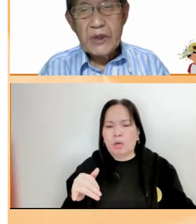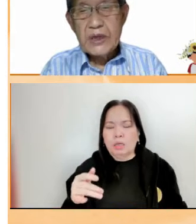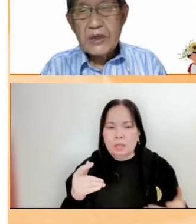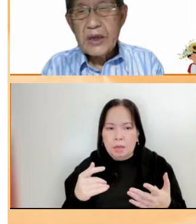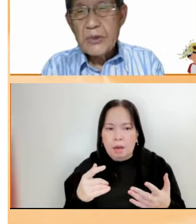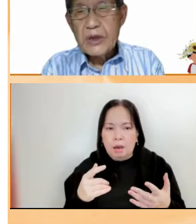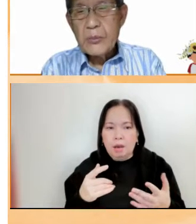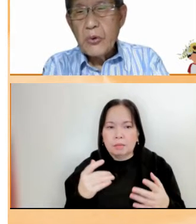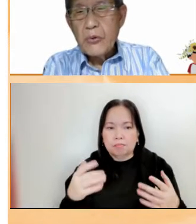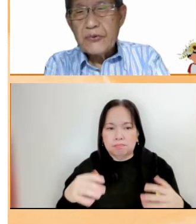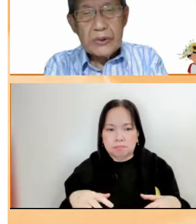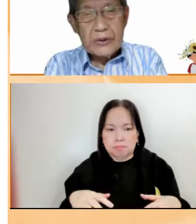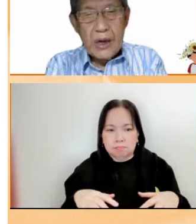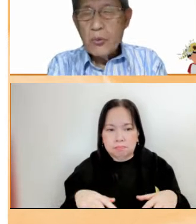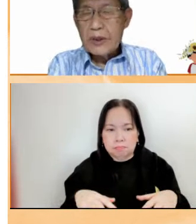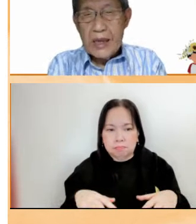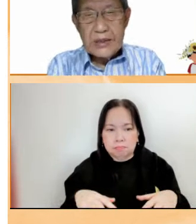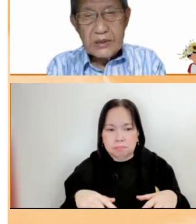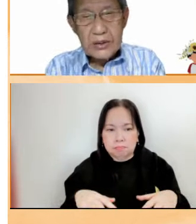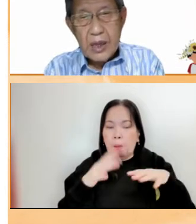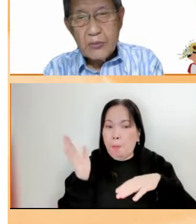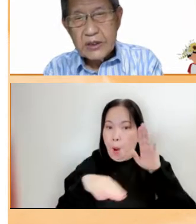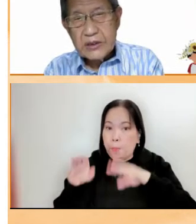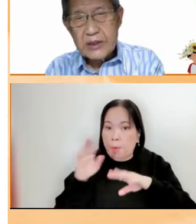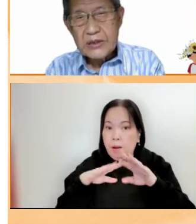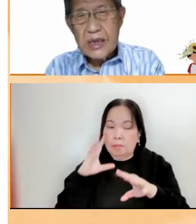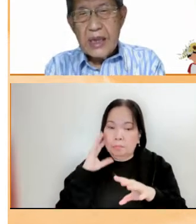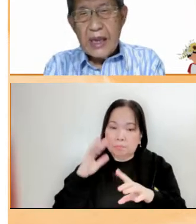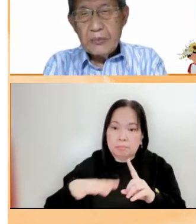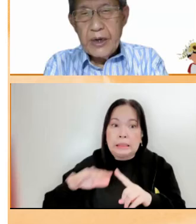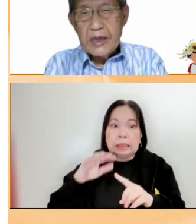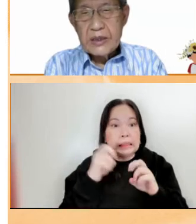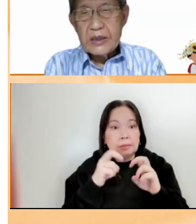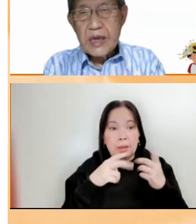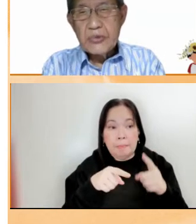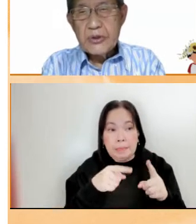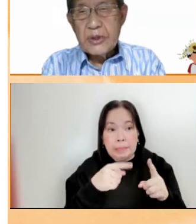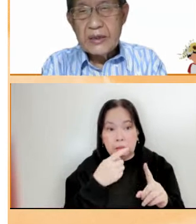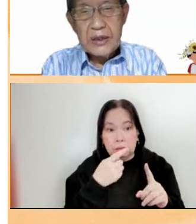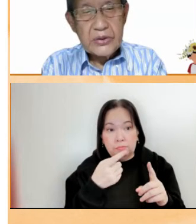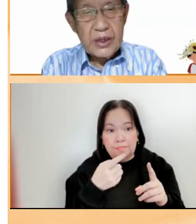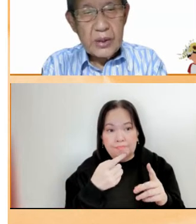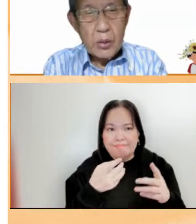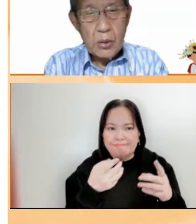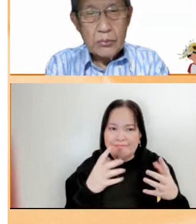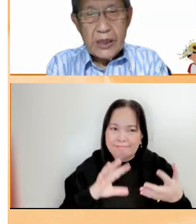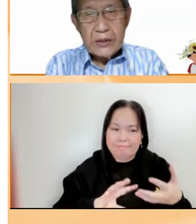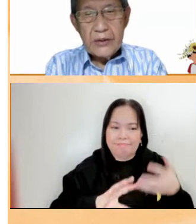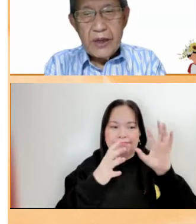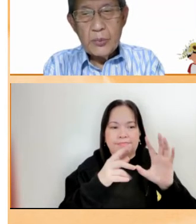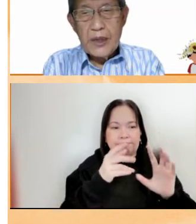Even when children have been removed from traumatizing circumstances and placed in exceptionally nurturing